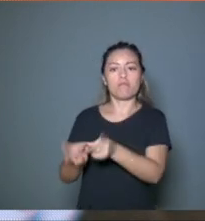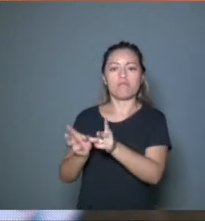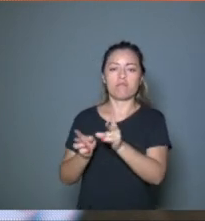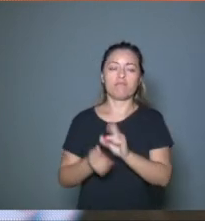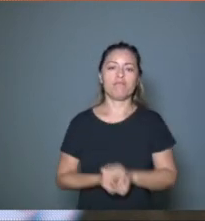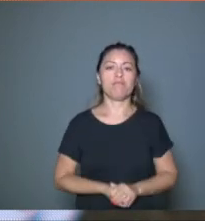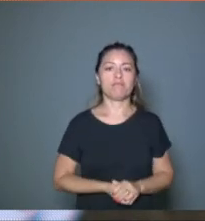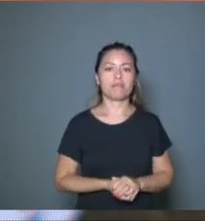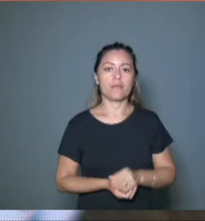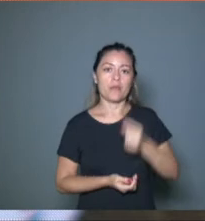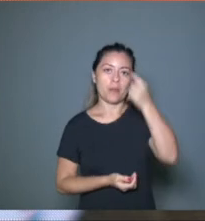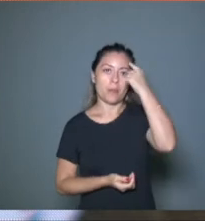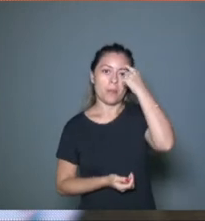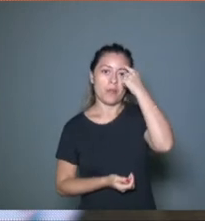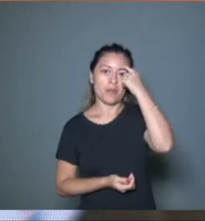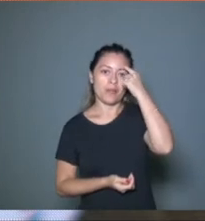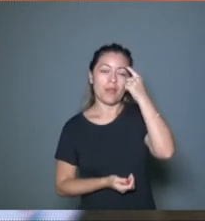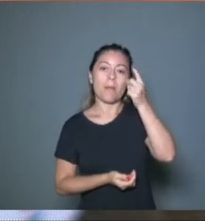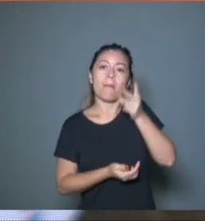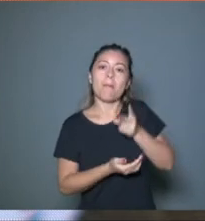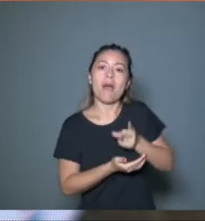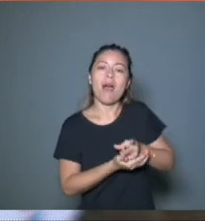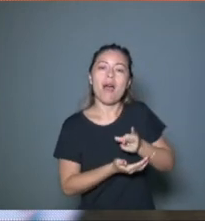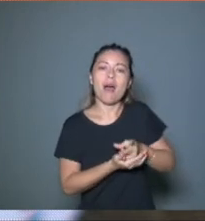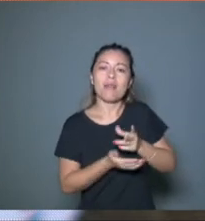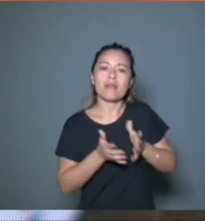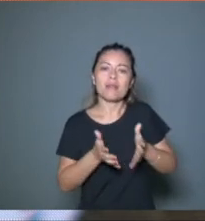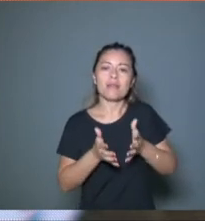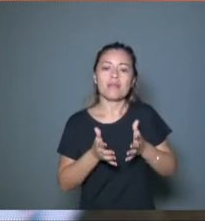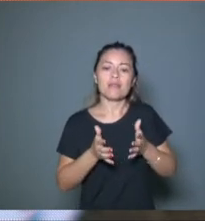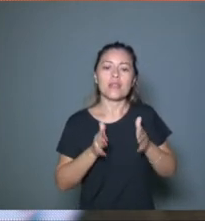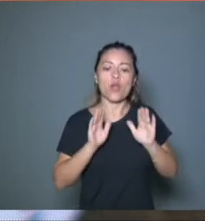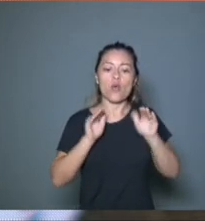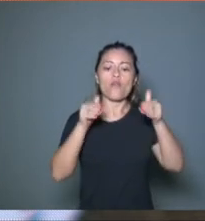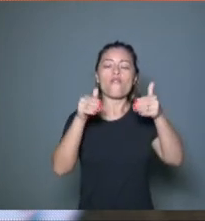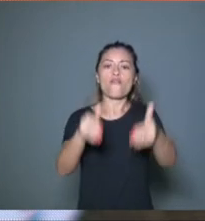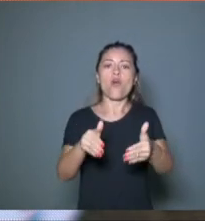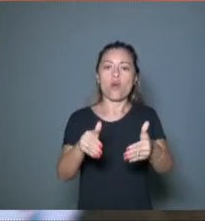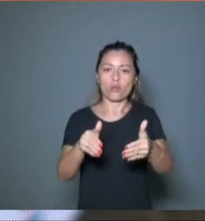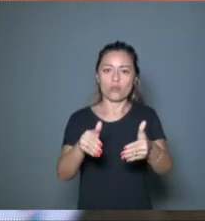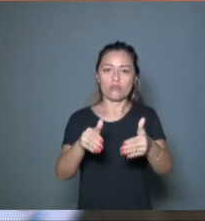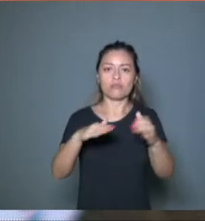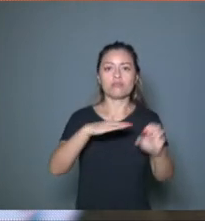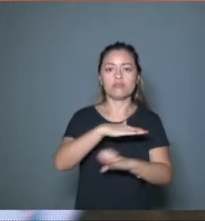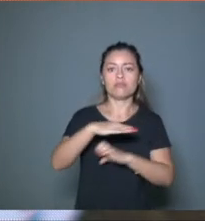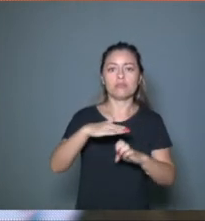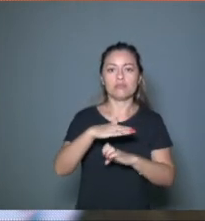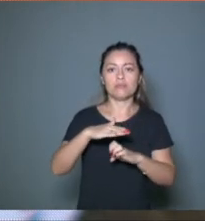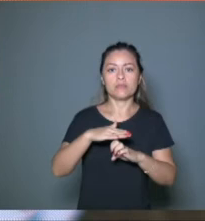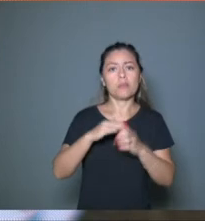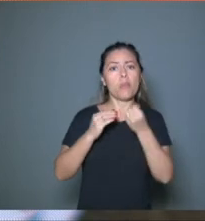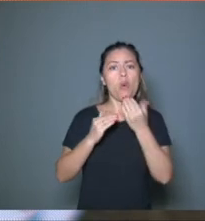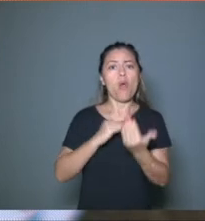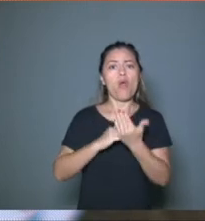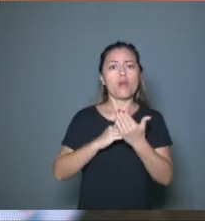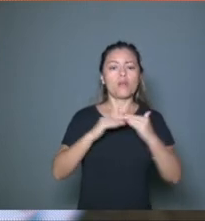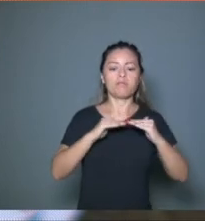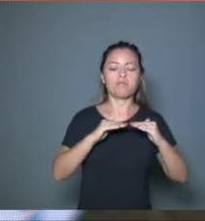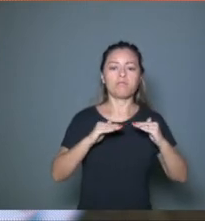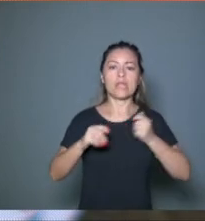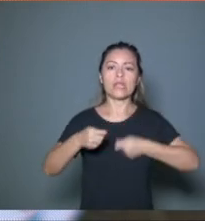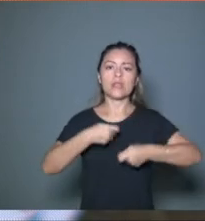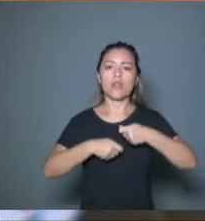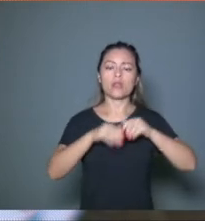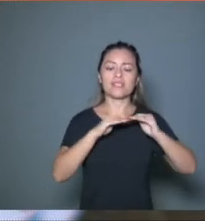to crop. So our idea is that having our share of